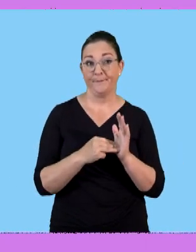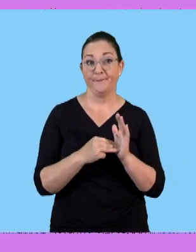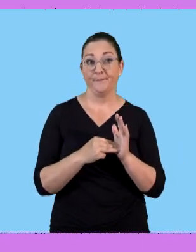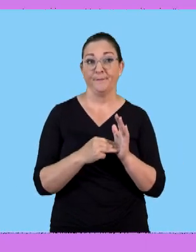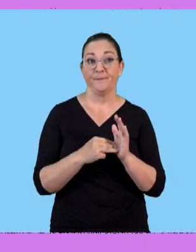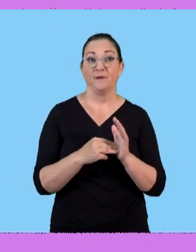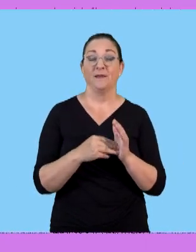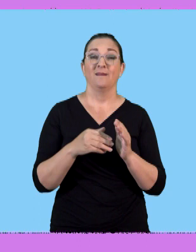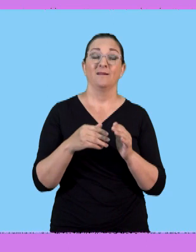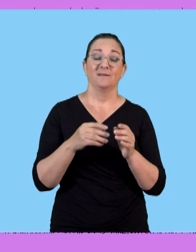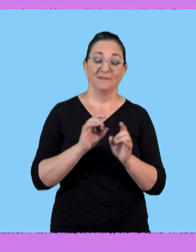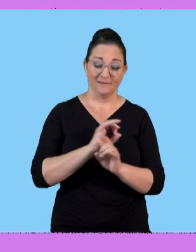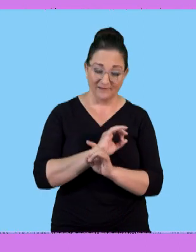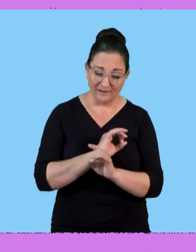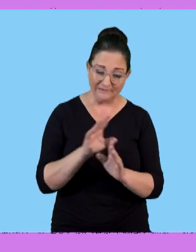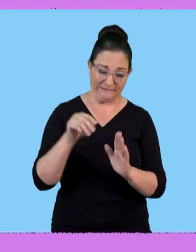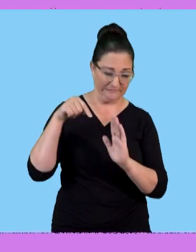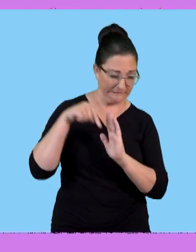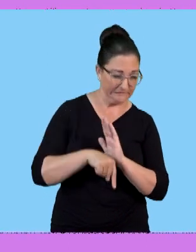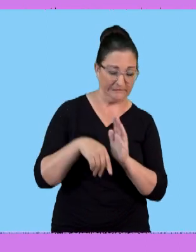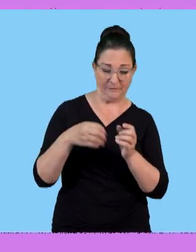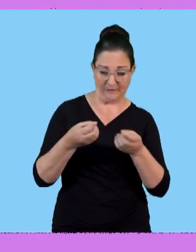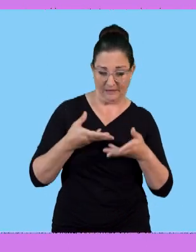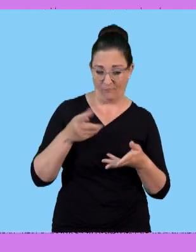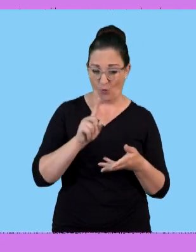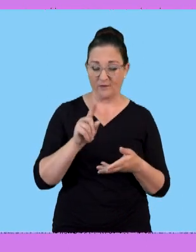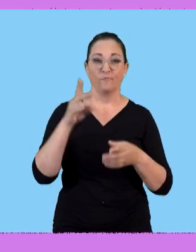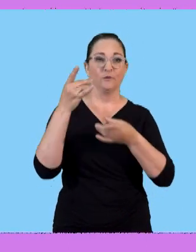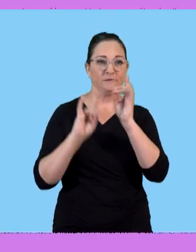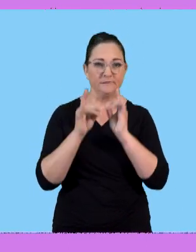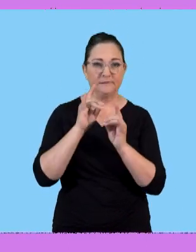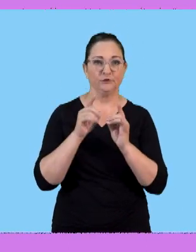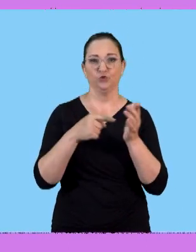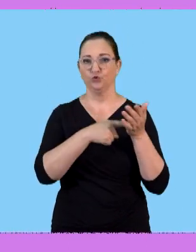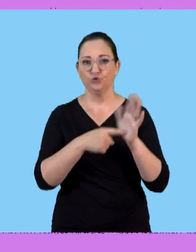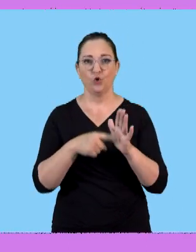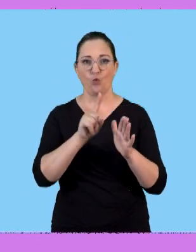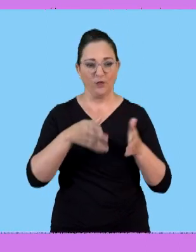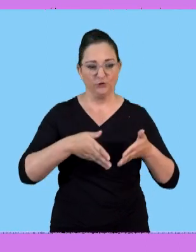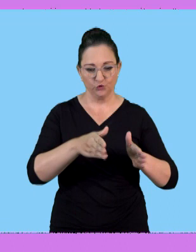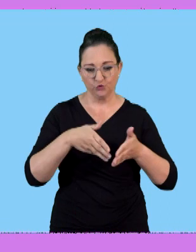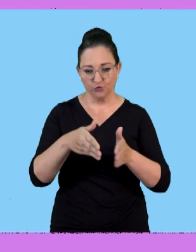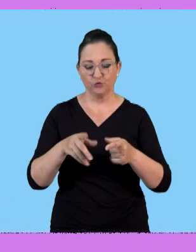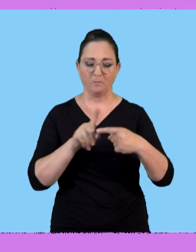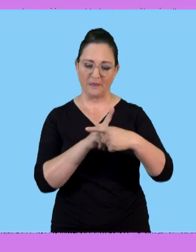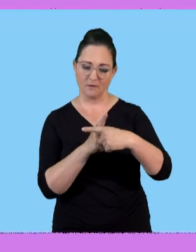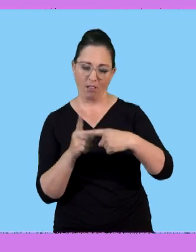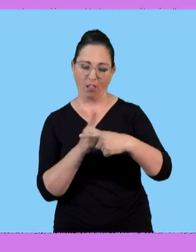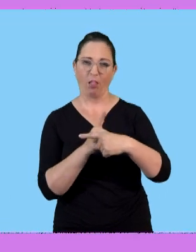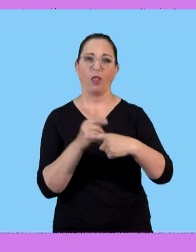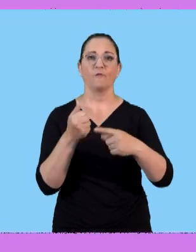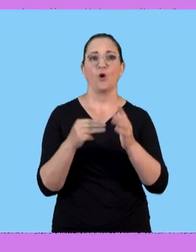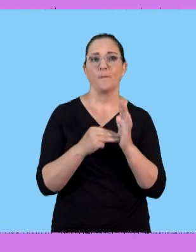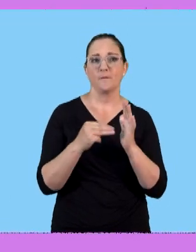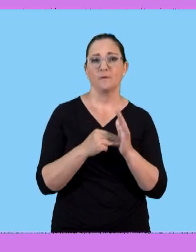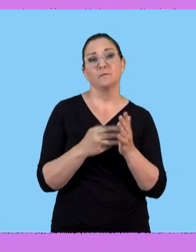right? It gives an in-depth view, as I've just explained, right, of a city, showing your streets, the scale of the map,